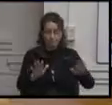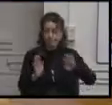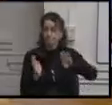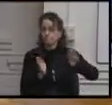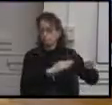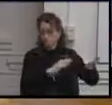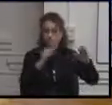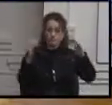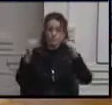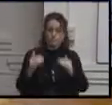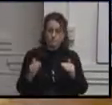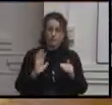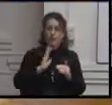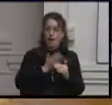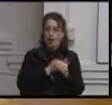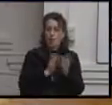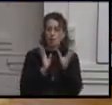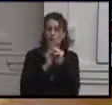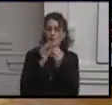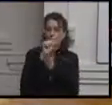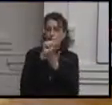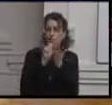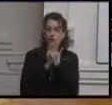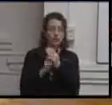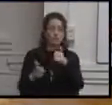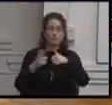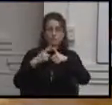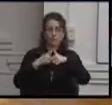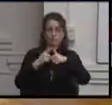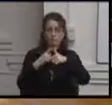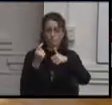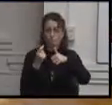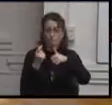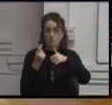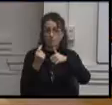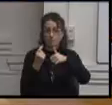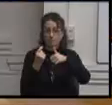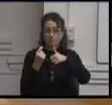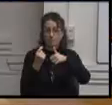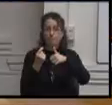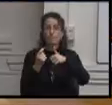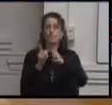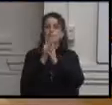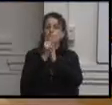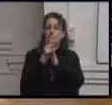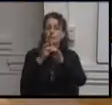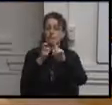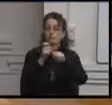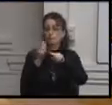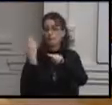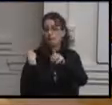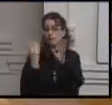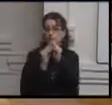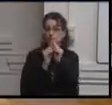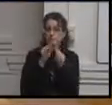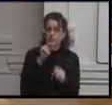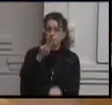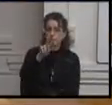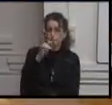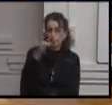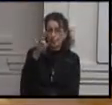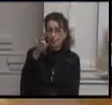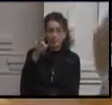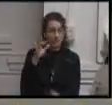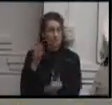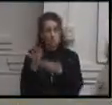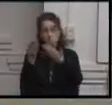The first item on the agenda tonight is to approve the minutes from November 18th. Do we have a motion to